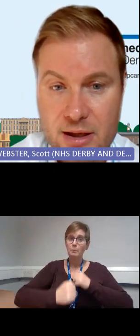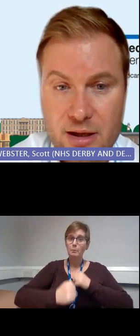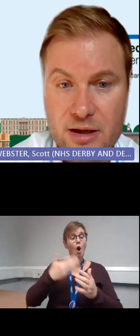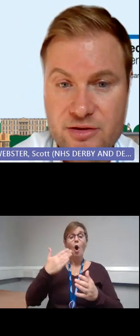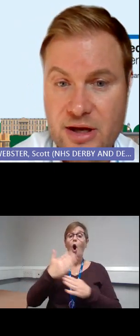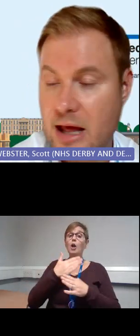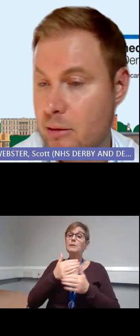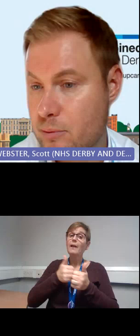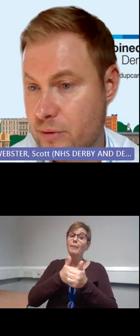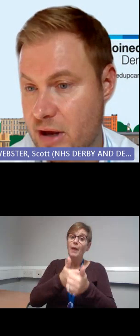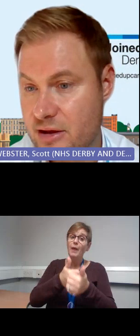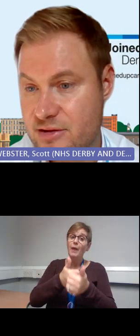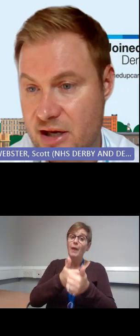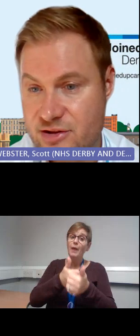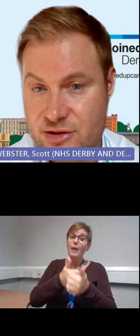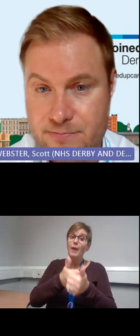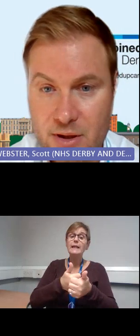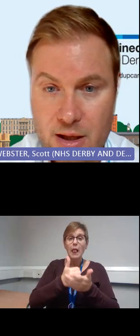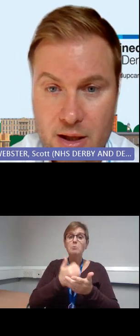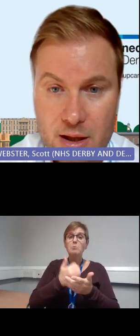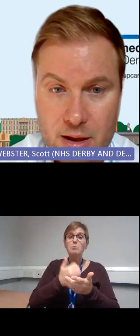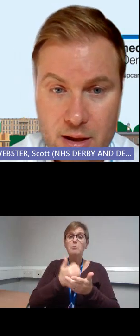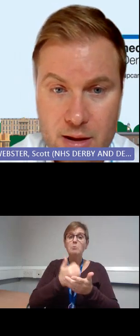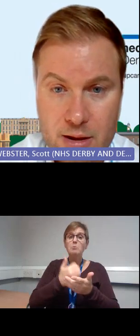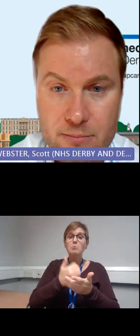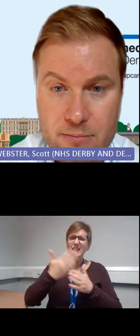therapy to help with daily tasks.